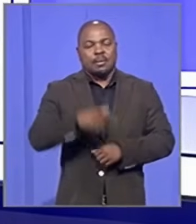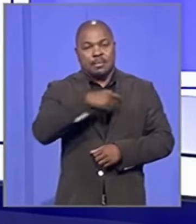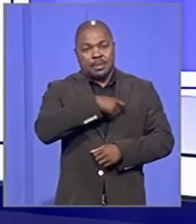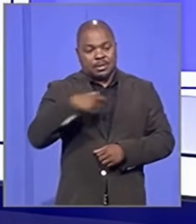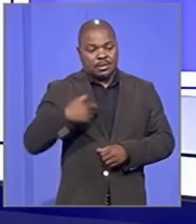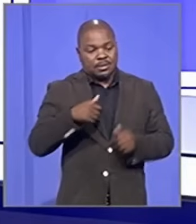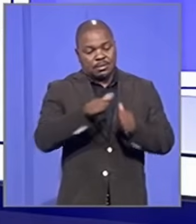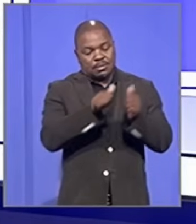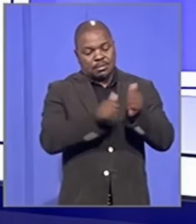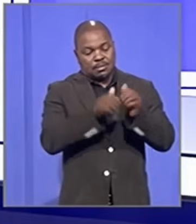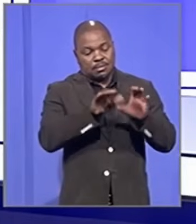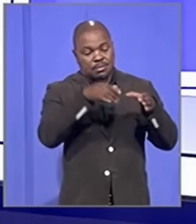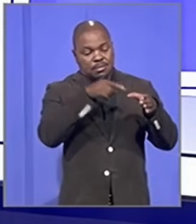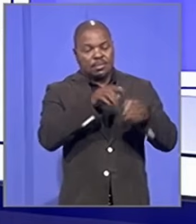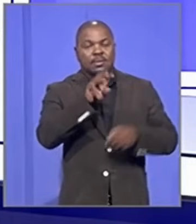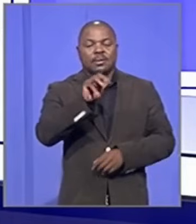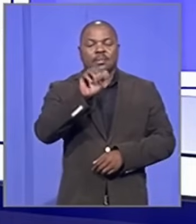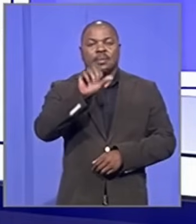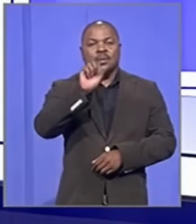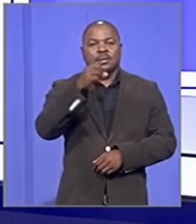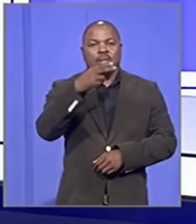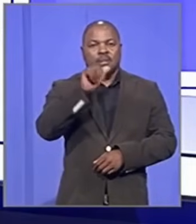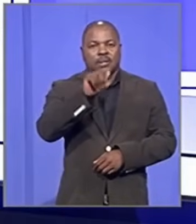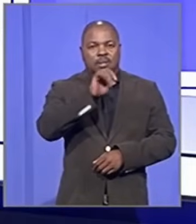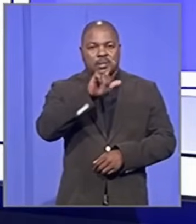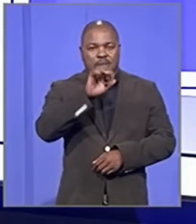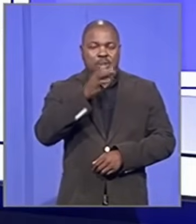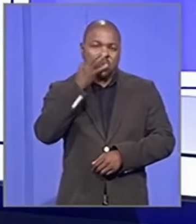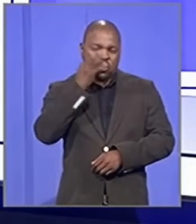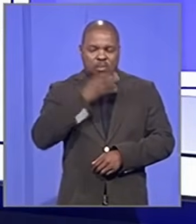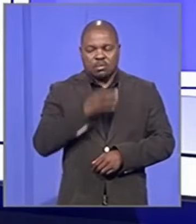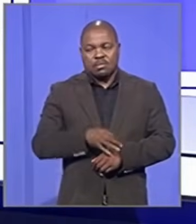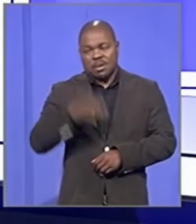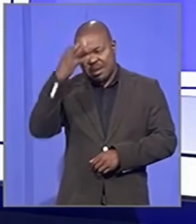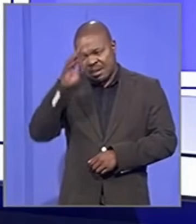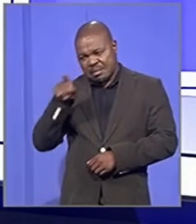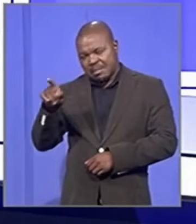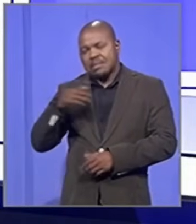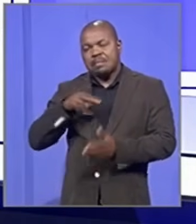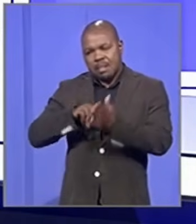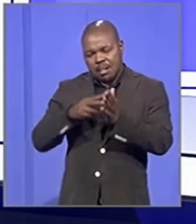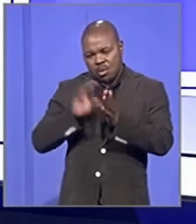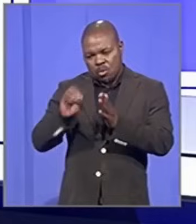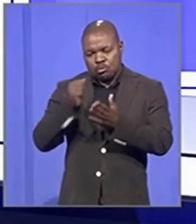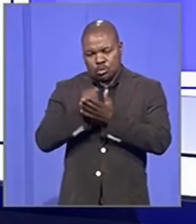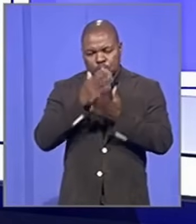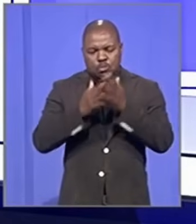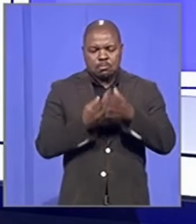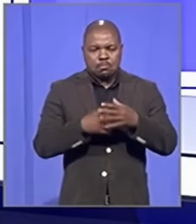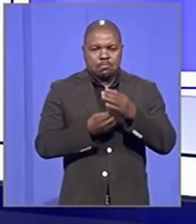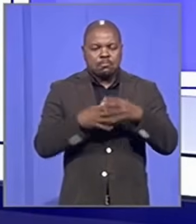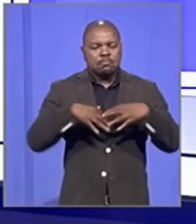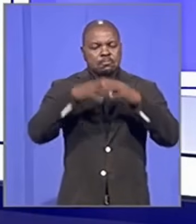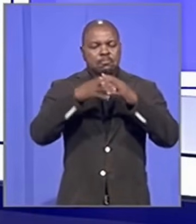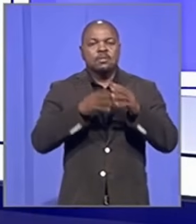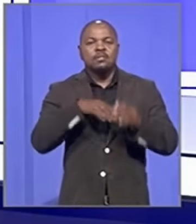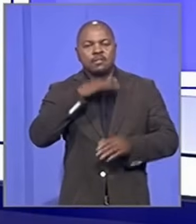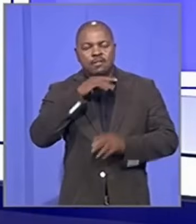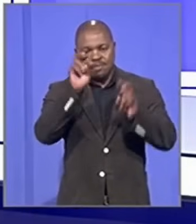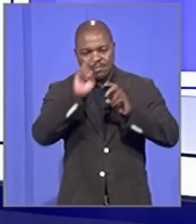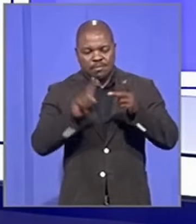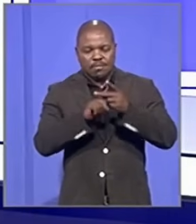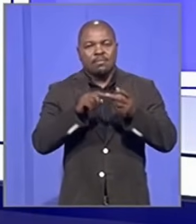Motlatšamopresidente Paul Mashatile o re mmušo o tla ka maano a go netefatša gore naga e ba le methopo yeo e ka botegago ya energy go netefatša kgolo ya ikonomi le